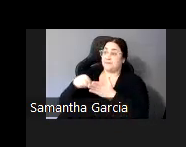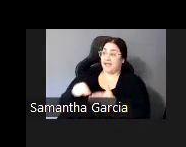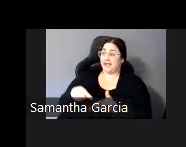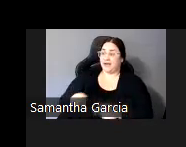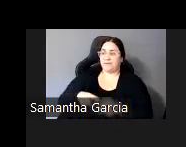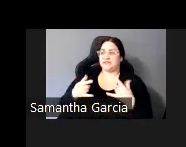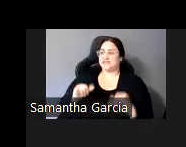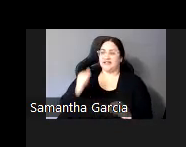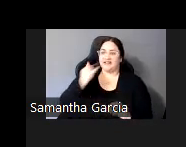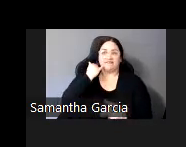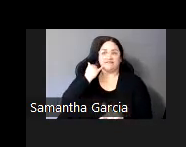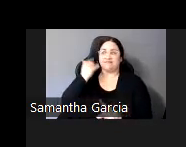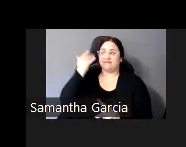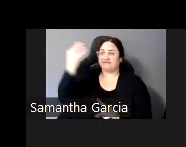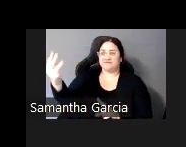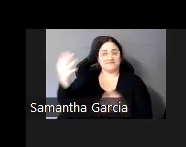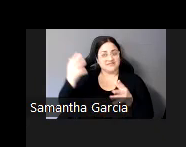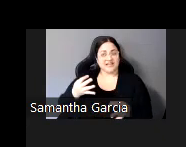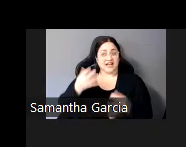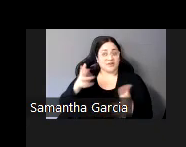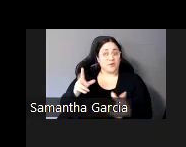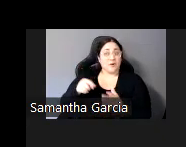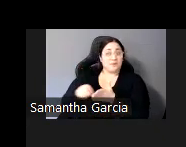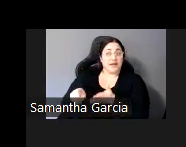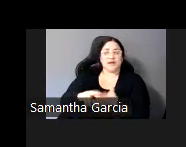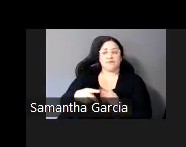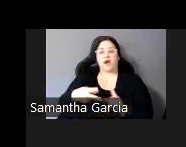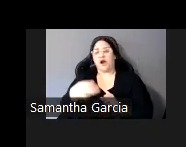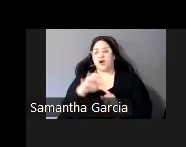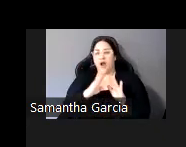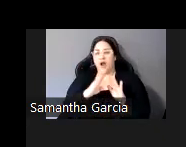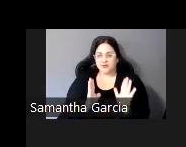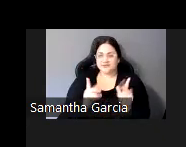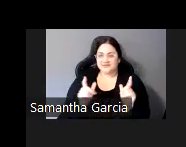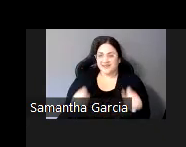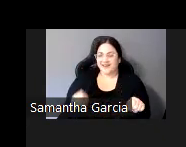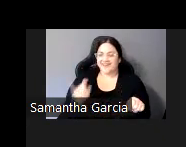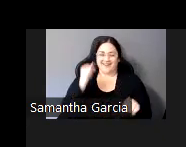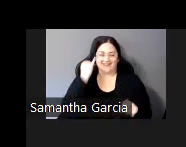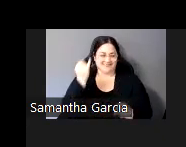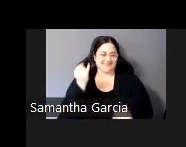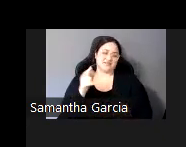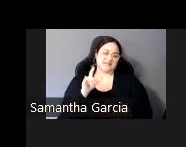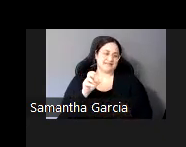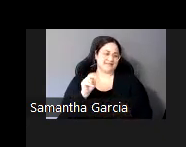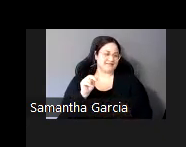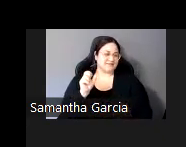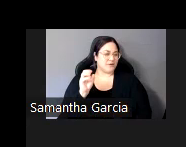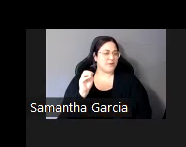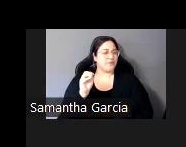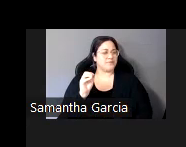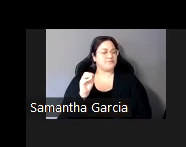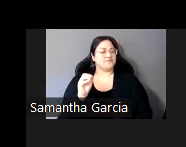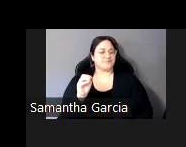them. And then often these fraudsters, they're returning multiple times. They're coming back, trying to convince you